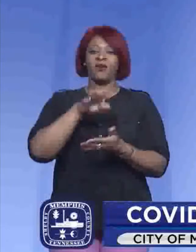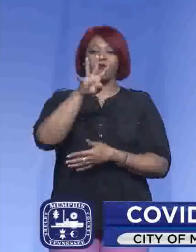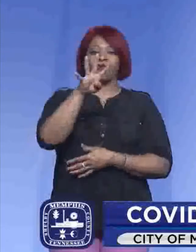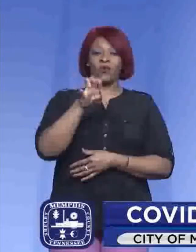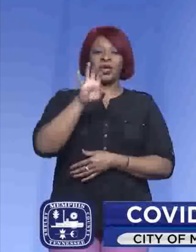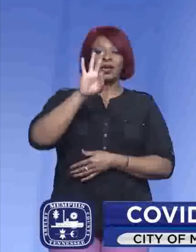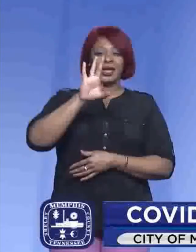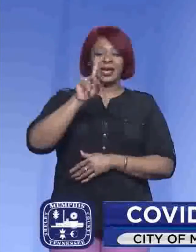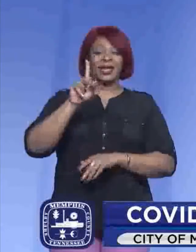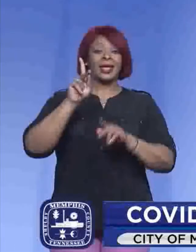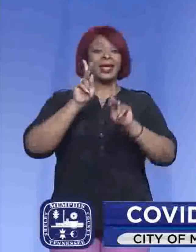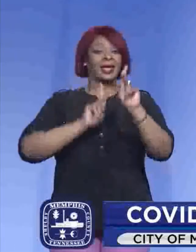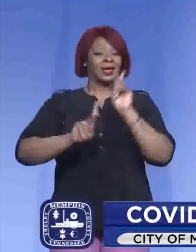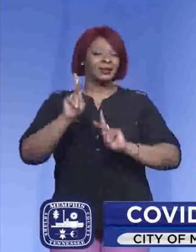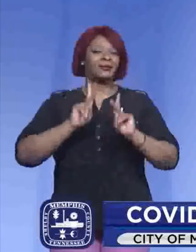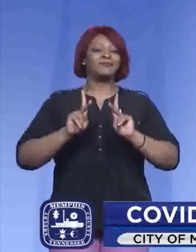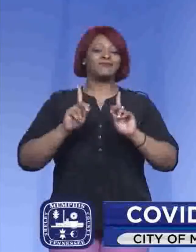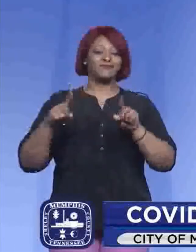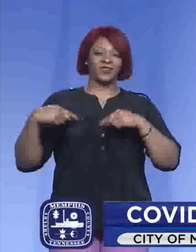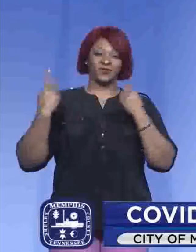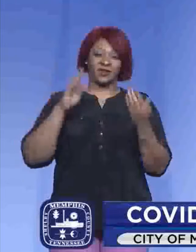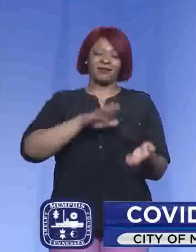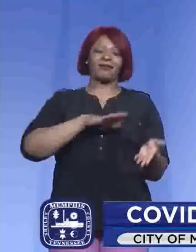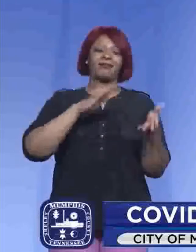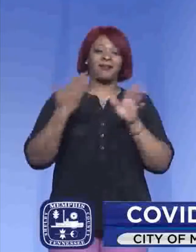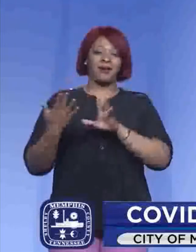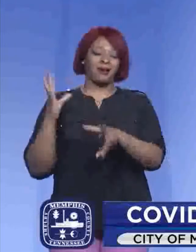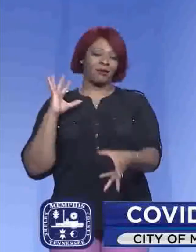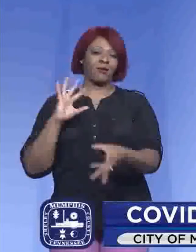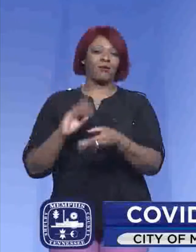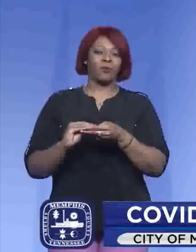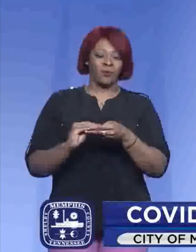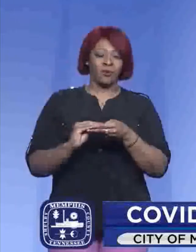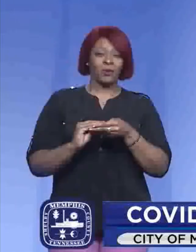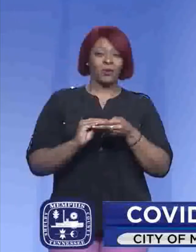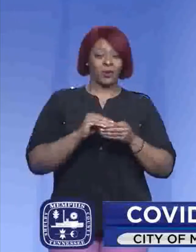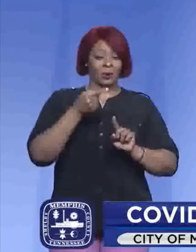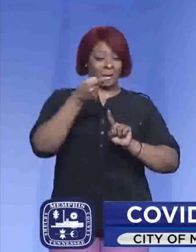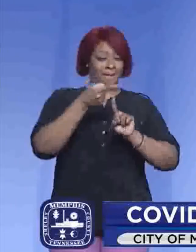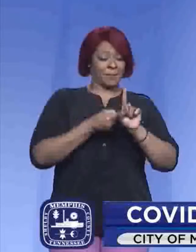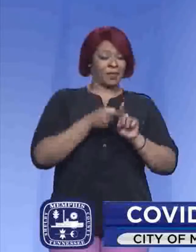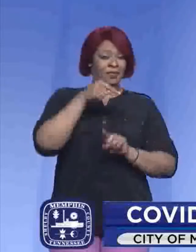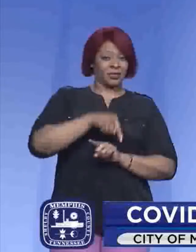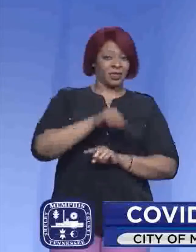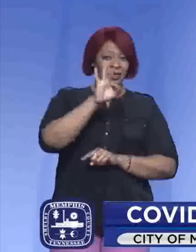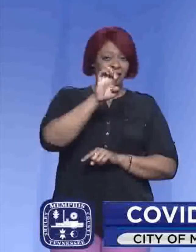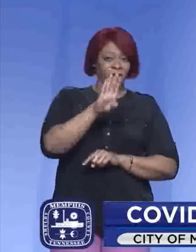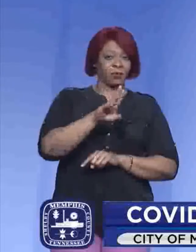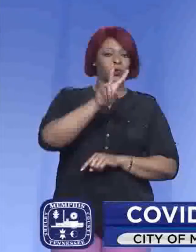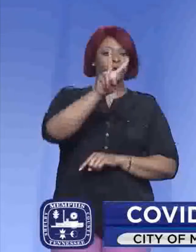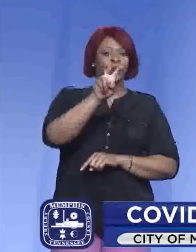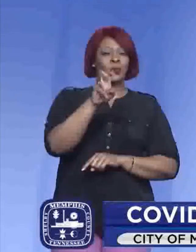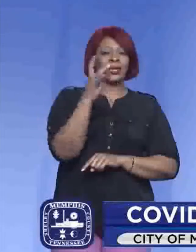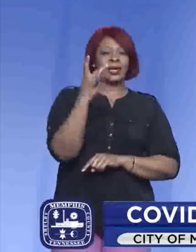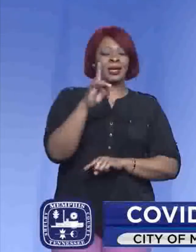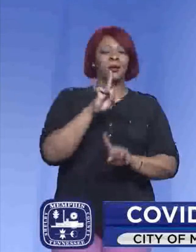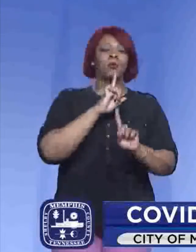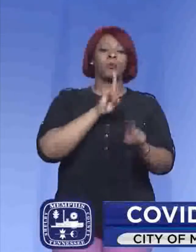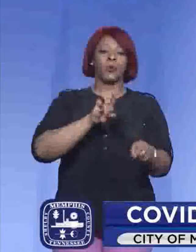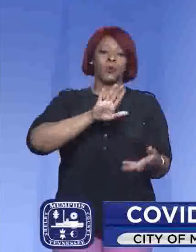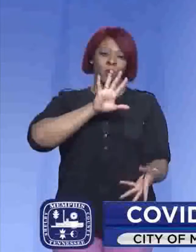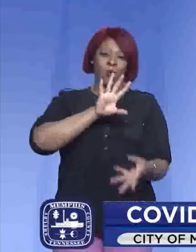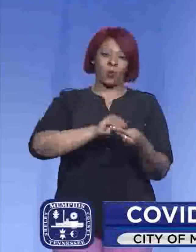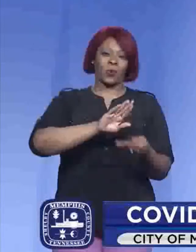1,498 individuals who have died. And we had, in the month of February, 218 reports of